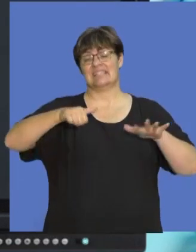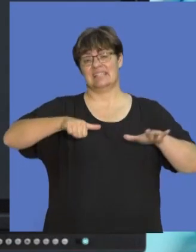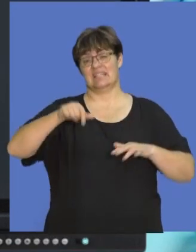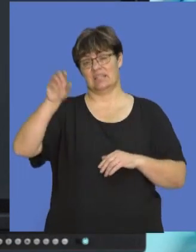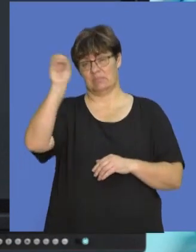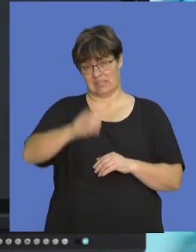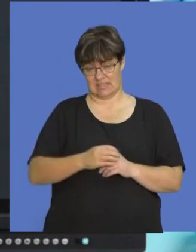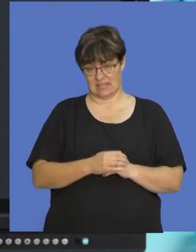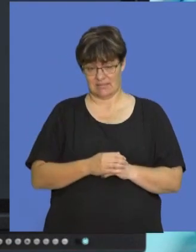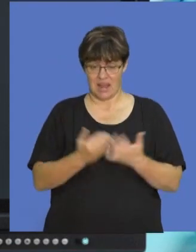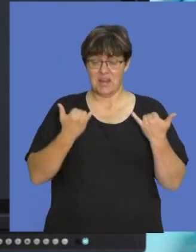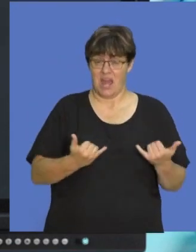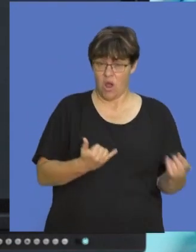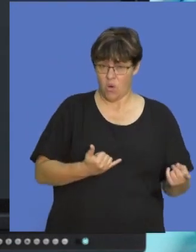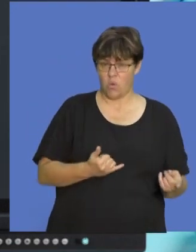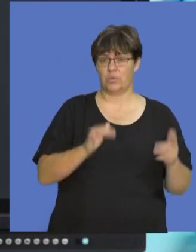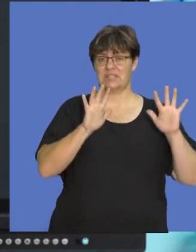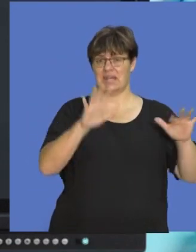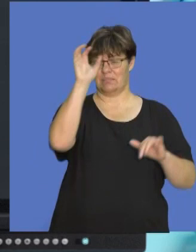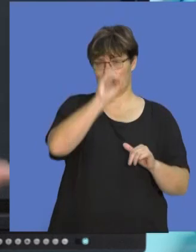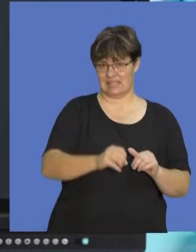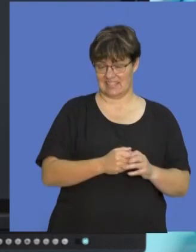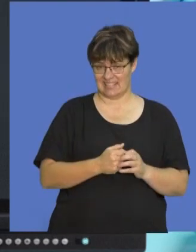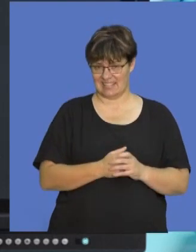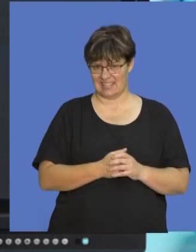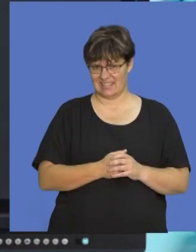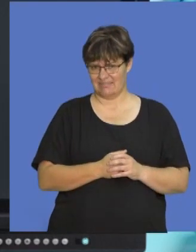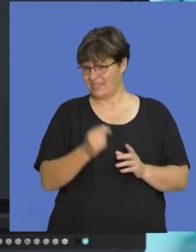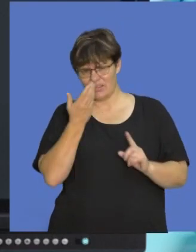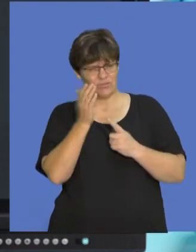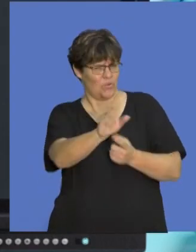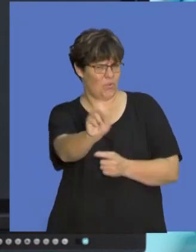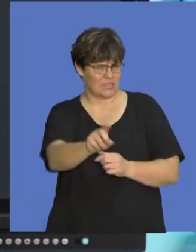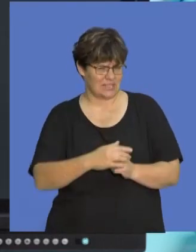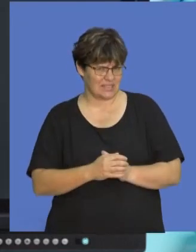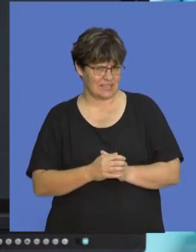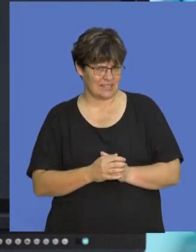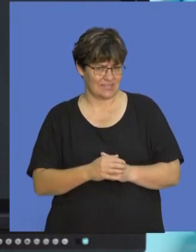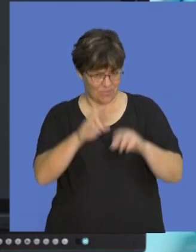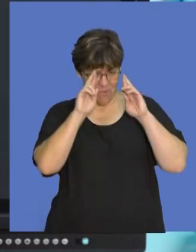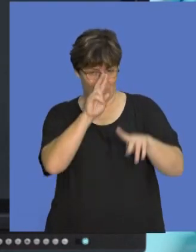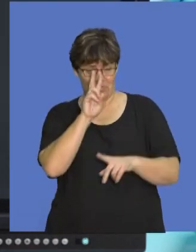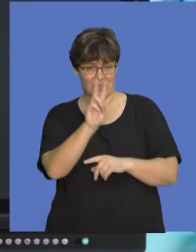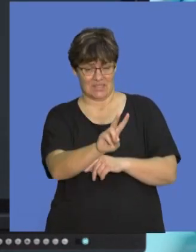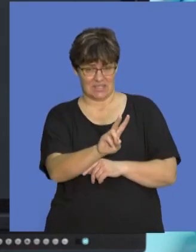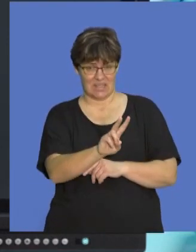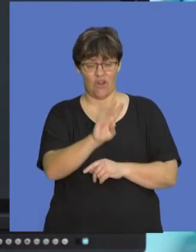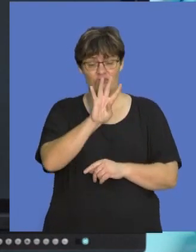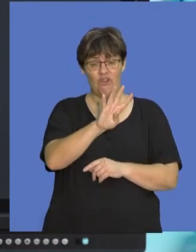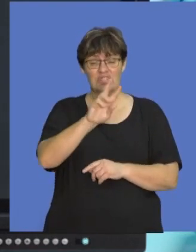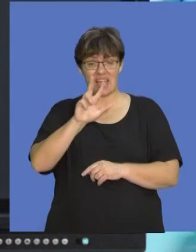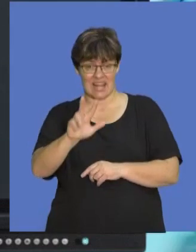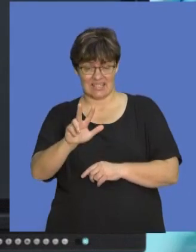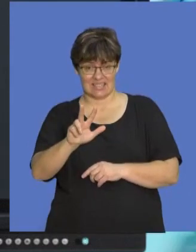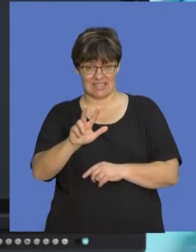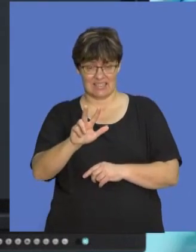was 16%, where here it's only 10%. What's that indicating to you? Well, I hope you can see